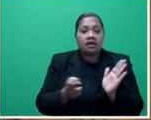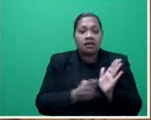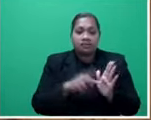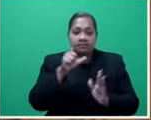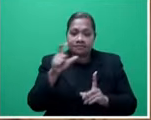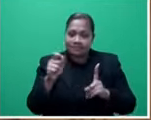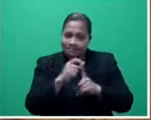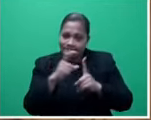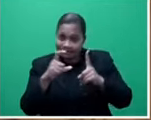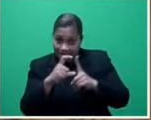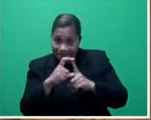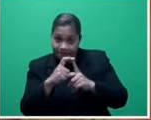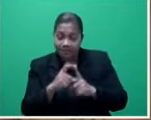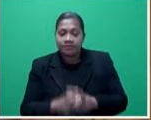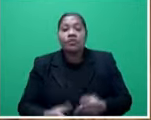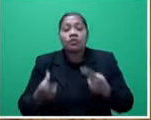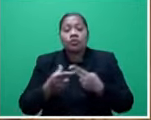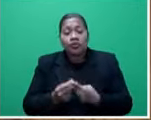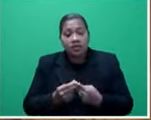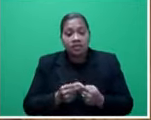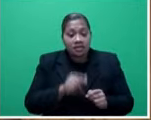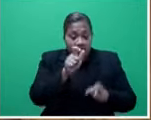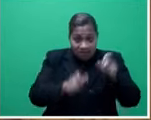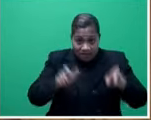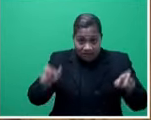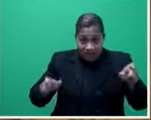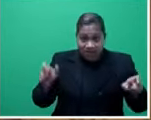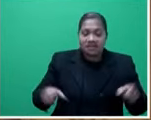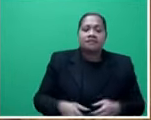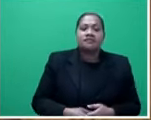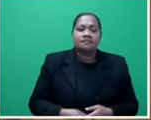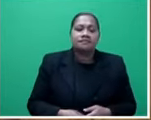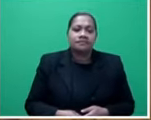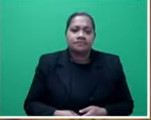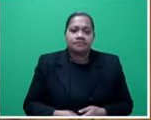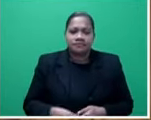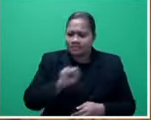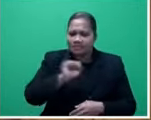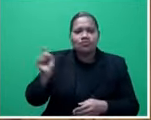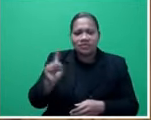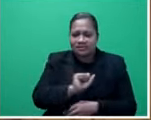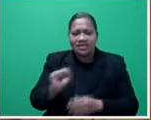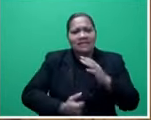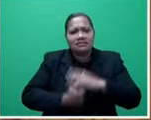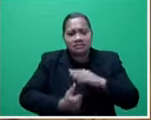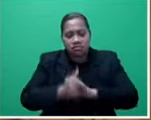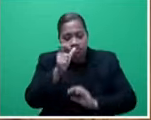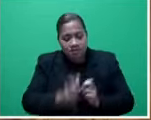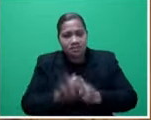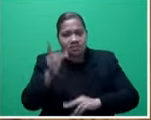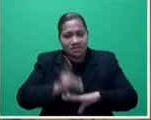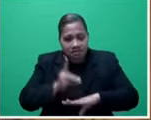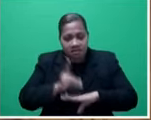with Disabilities with relevant stakeholders to expedite the implementation and facilitation of access for persons with disabilities in public